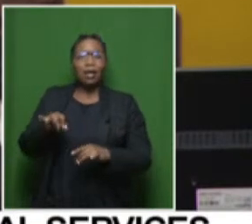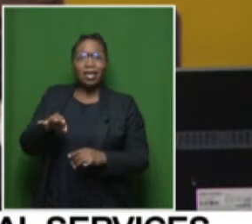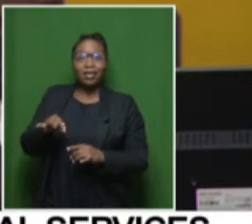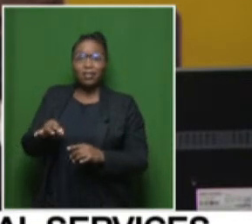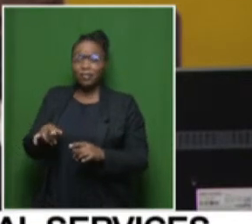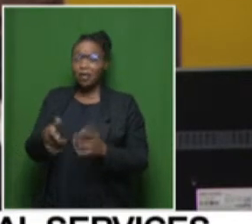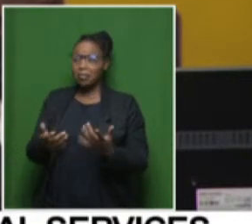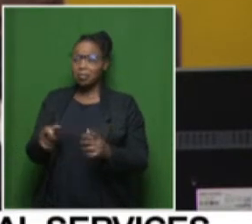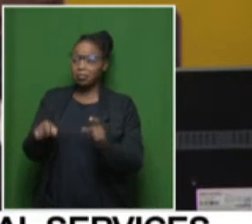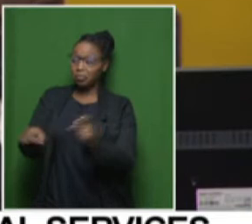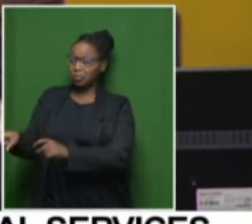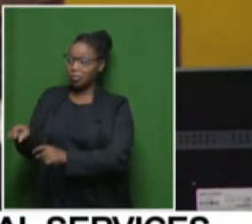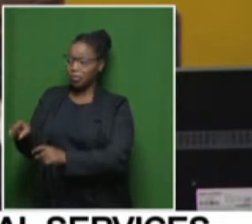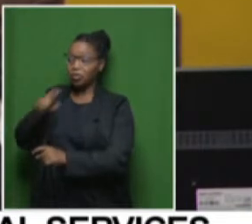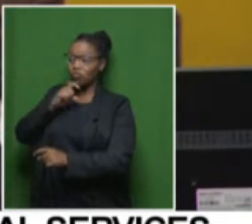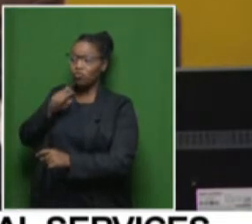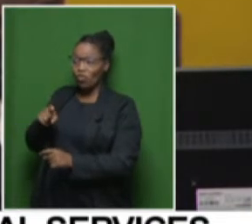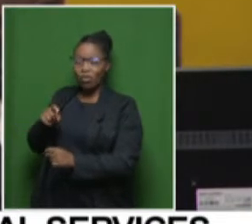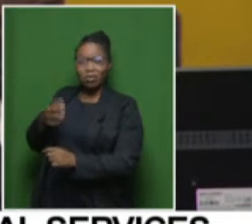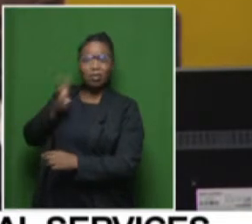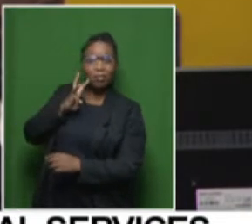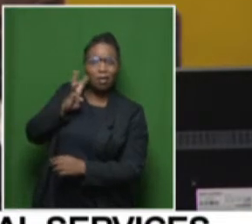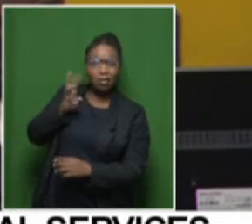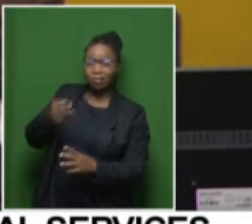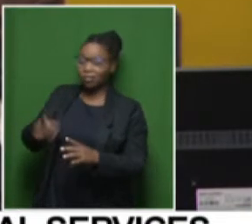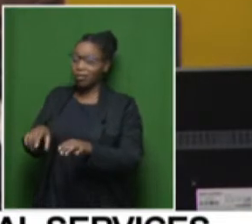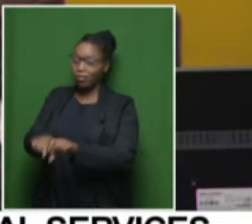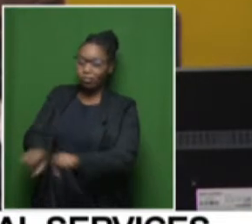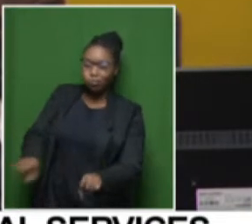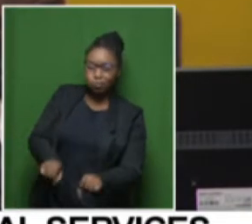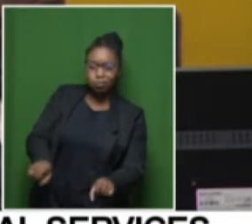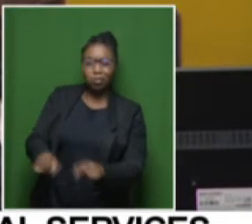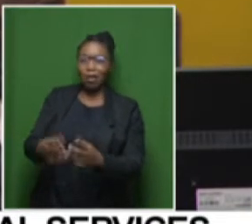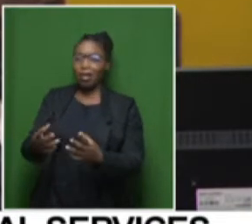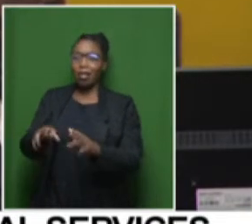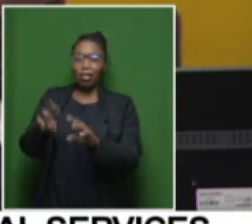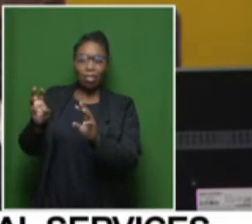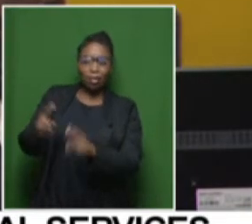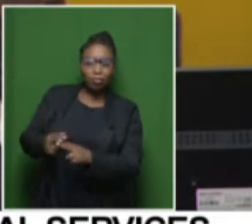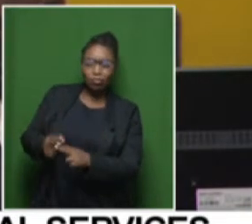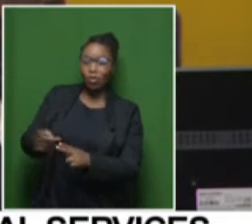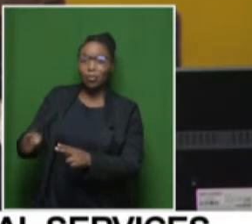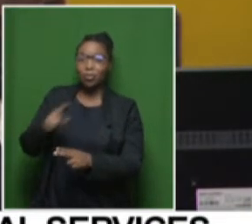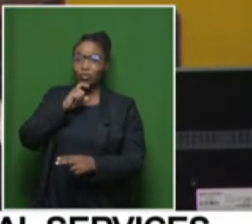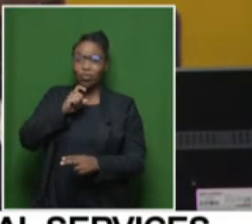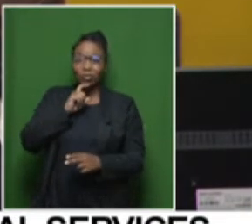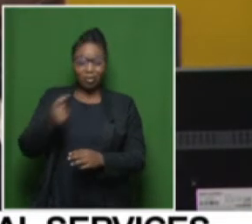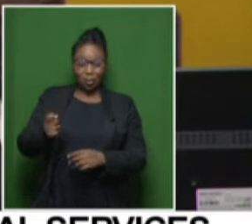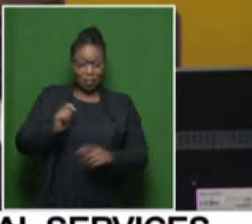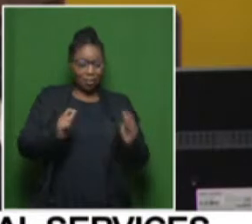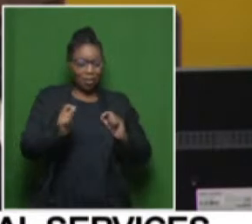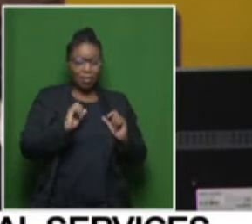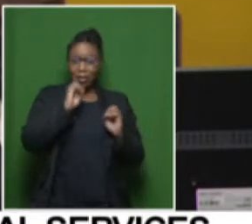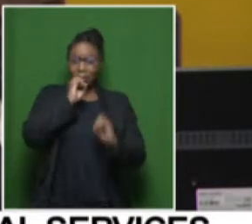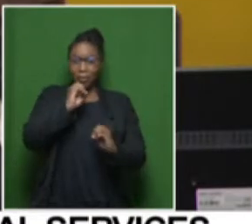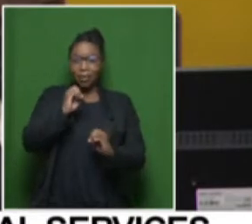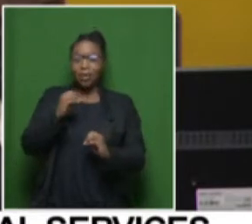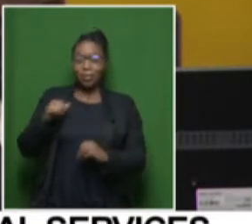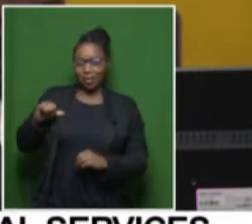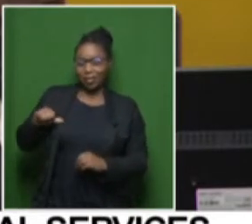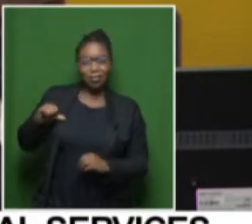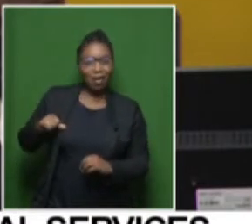those who consume their services. We urge our people and government departments